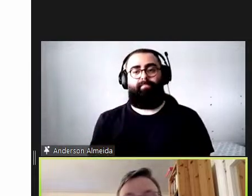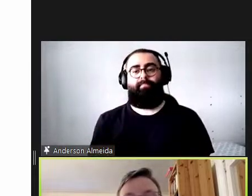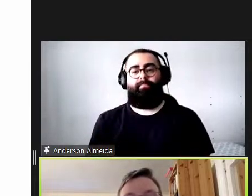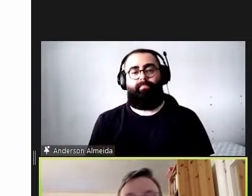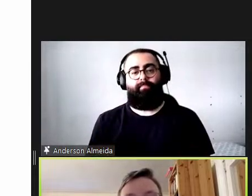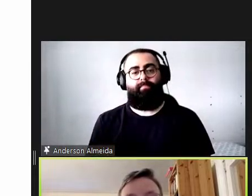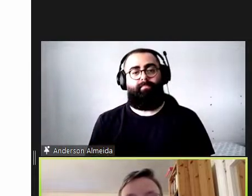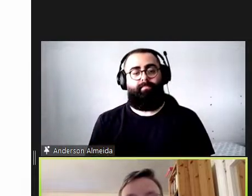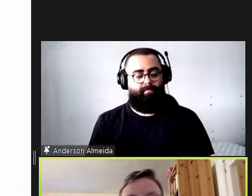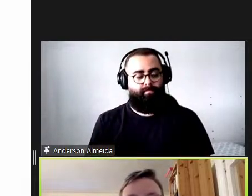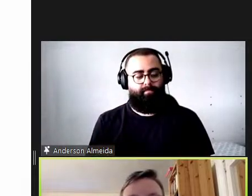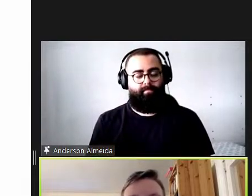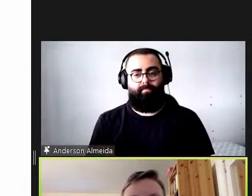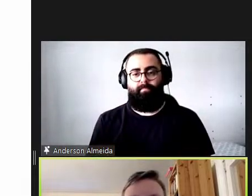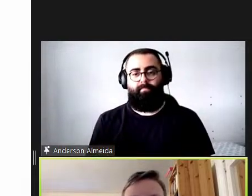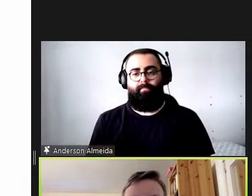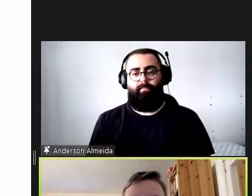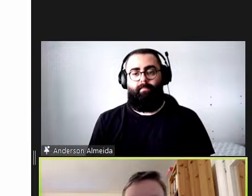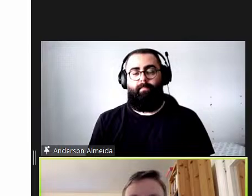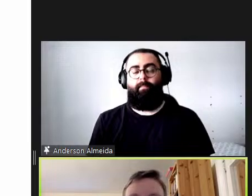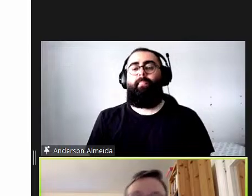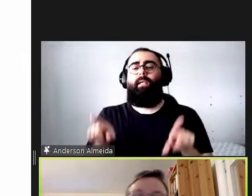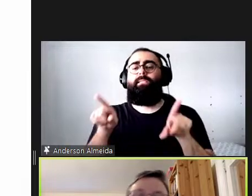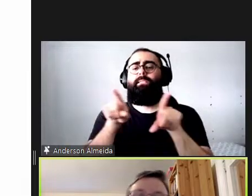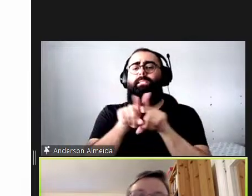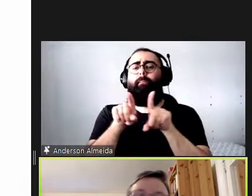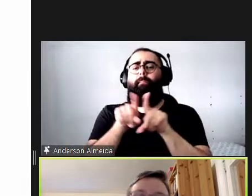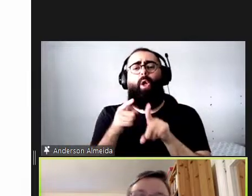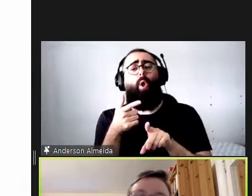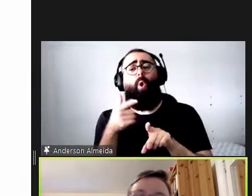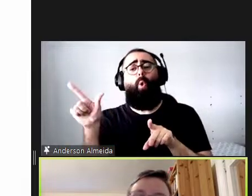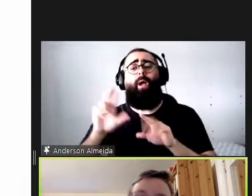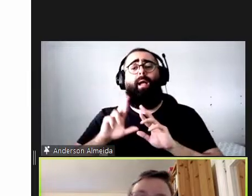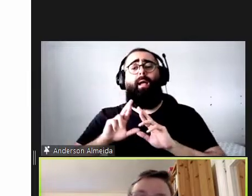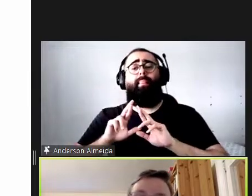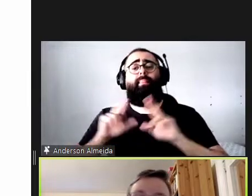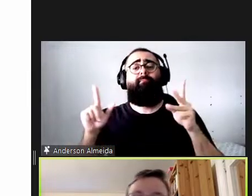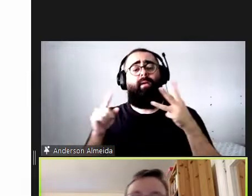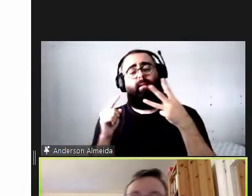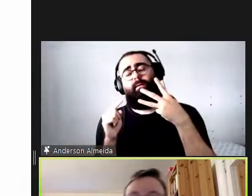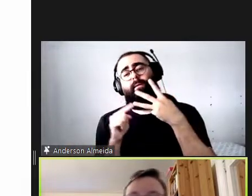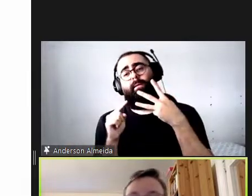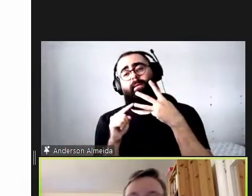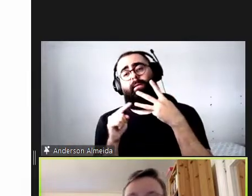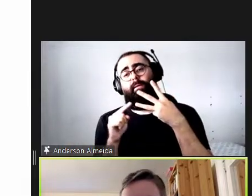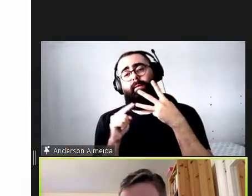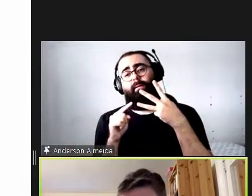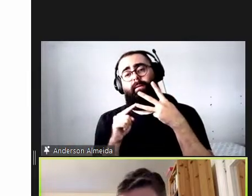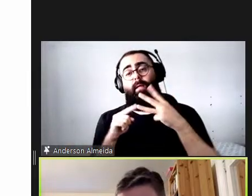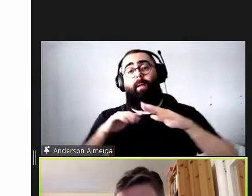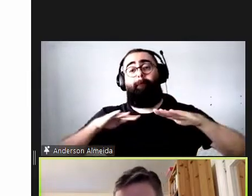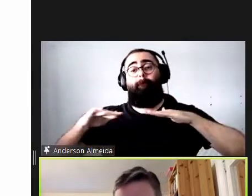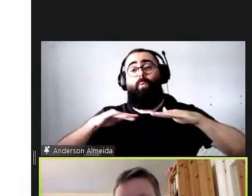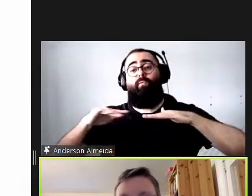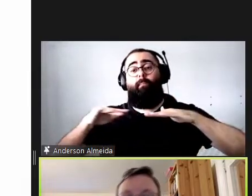Two different signs that can be differentiated in ASL by movement